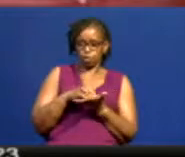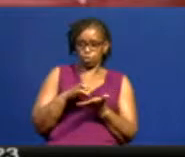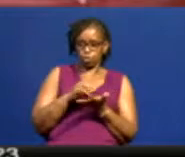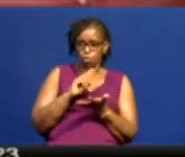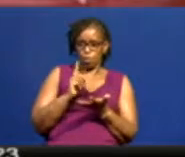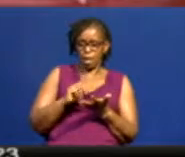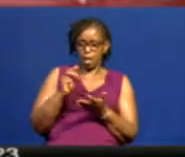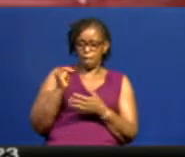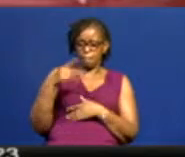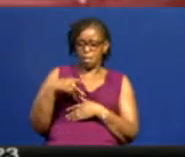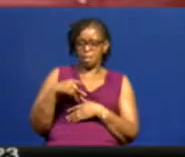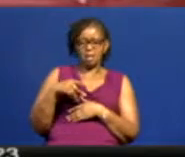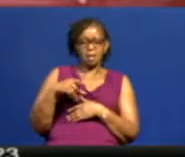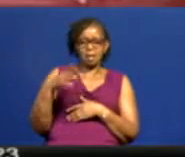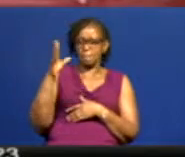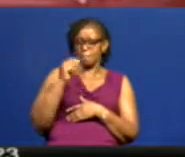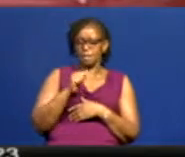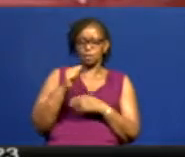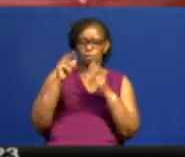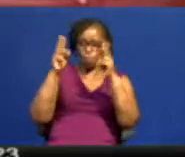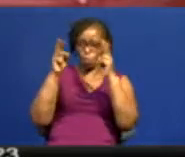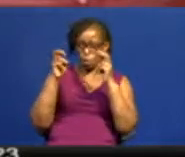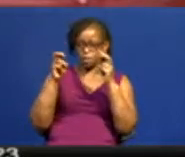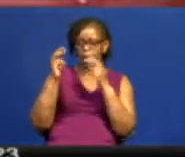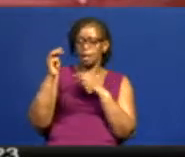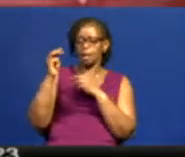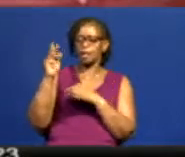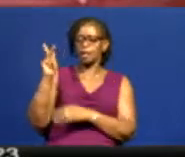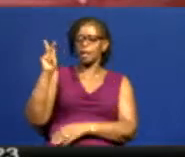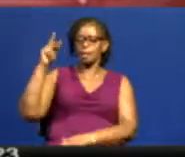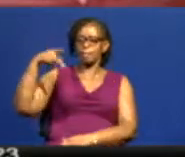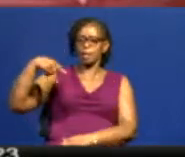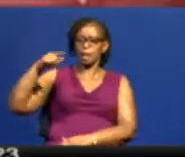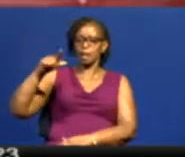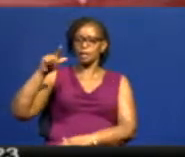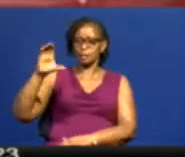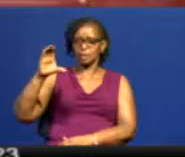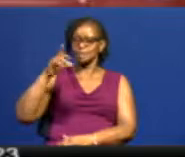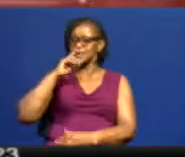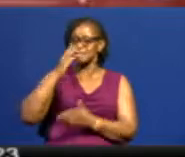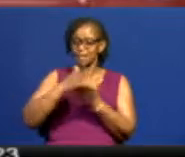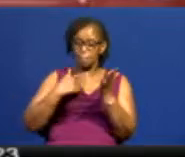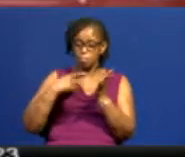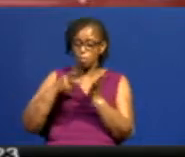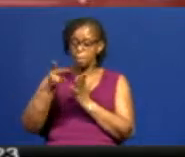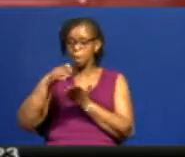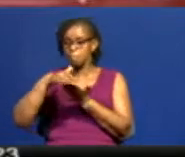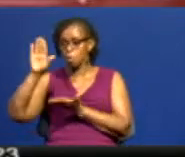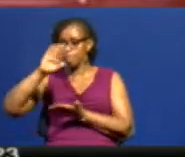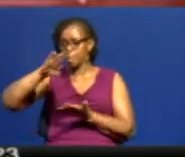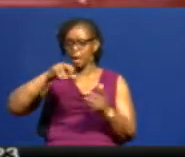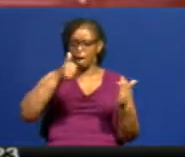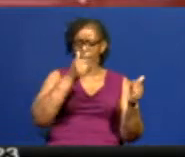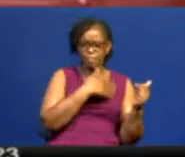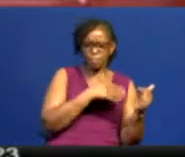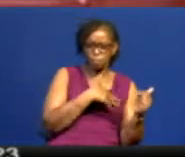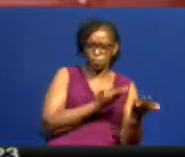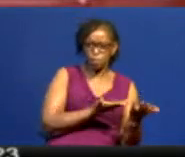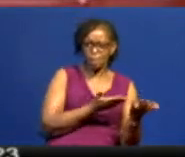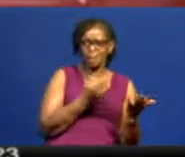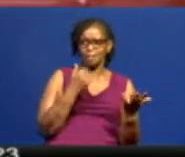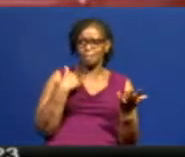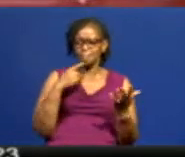parliament misquoted Kenya Power and Lighting and said that there are some people who are charged more than others. There are regions who are charged more than others. Honourable Speaker, I went through